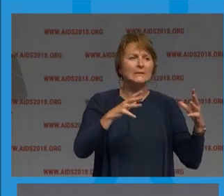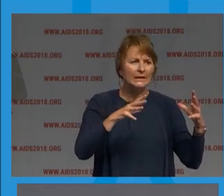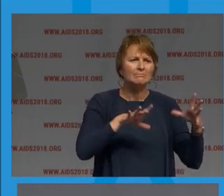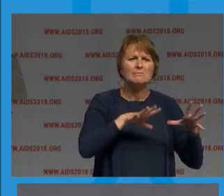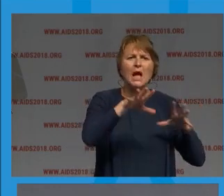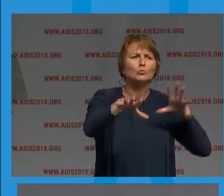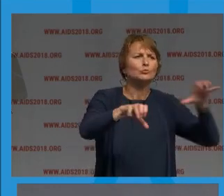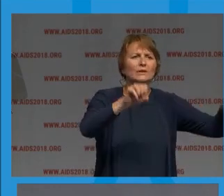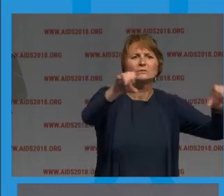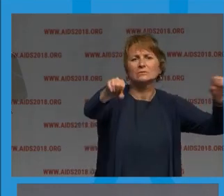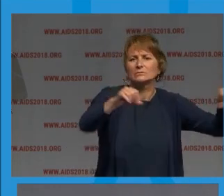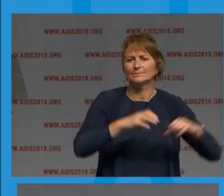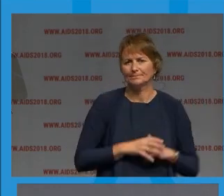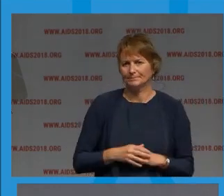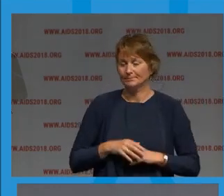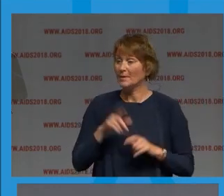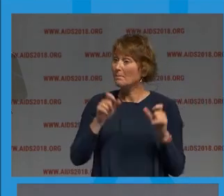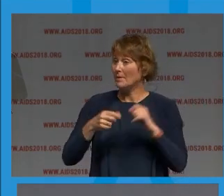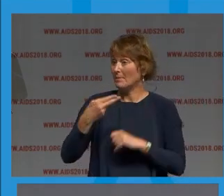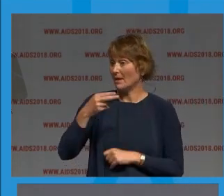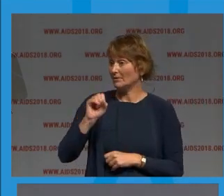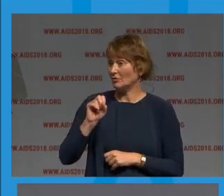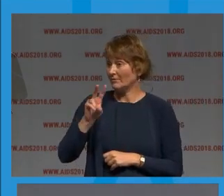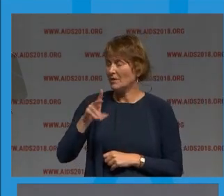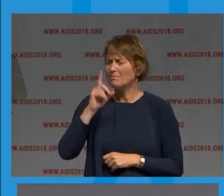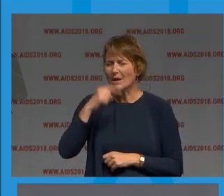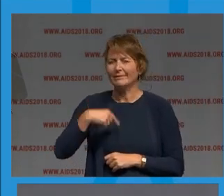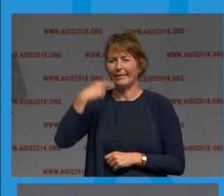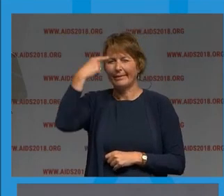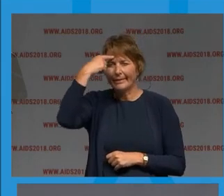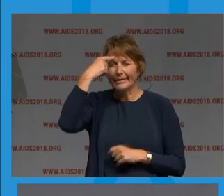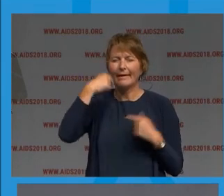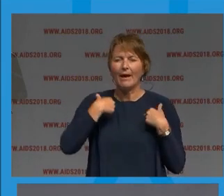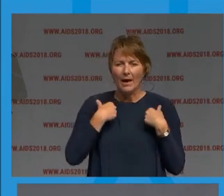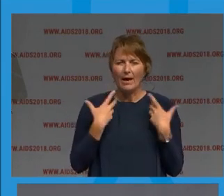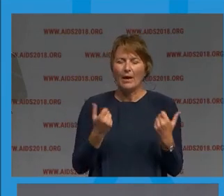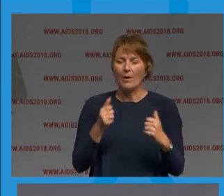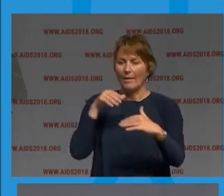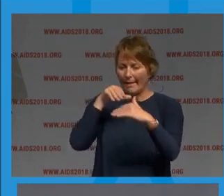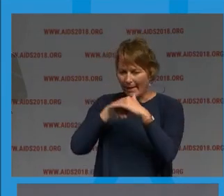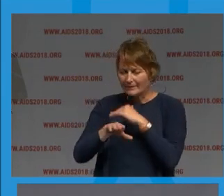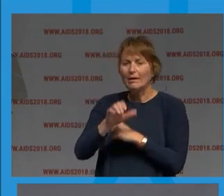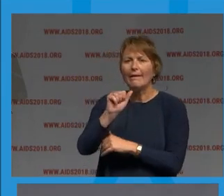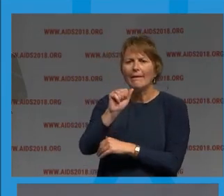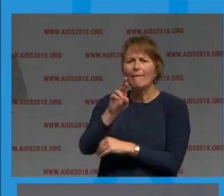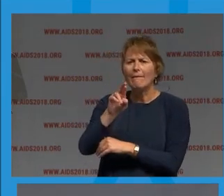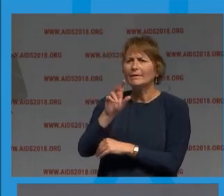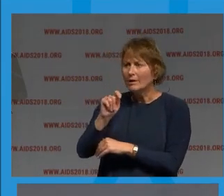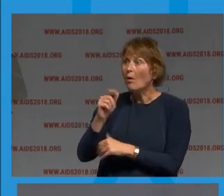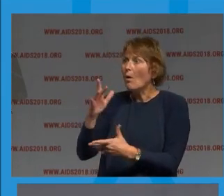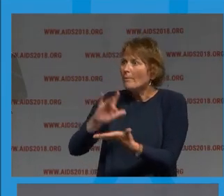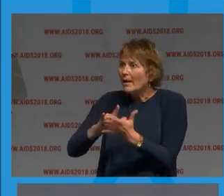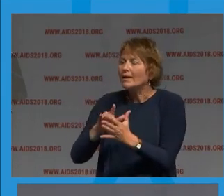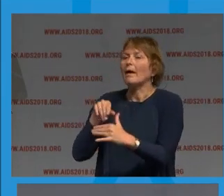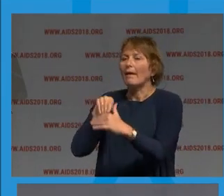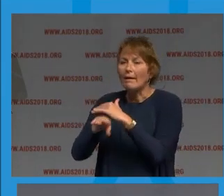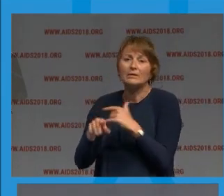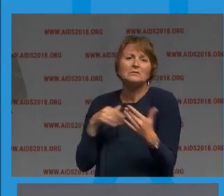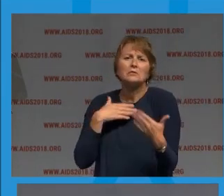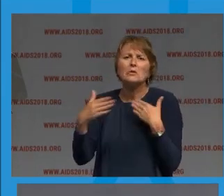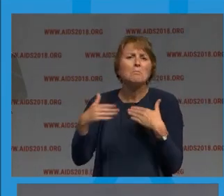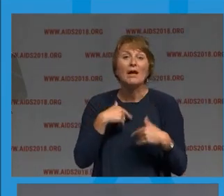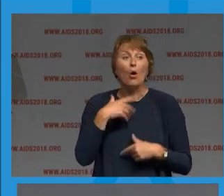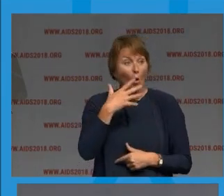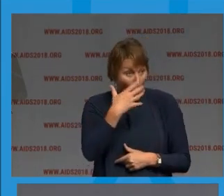People living with HIV must be enabled to access effective antiretroviral therapy and receive adherent support regardless of their